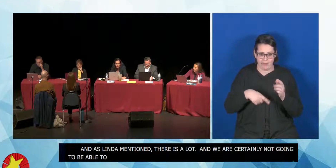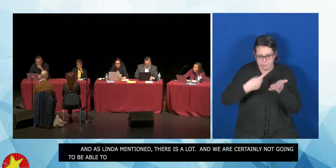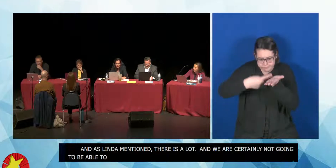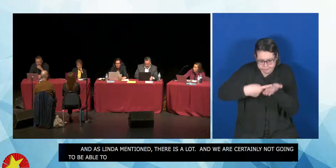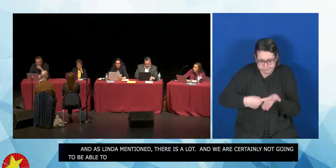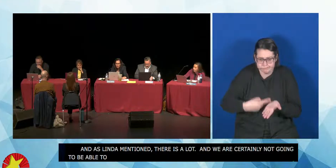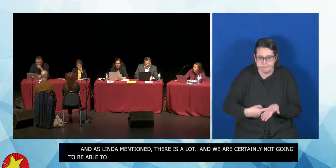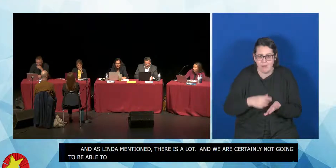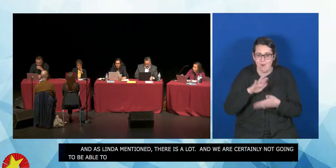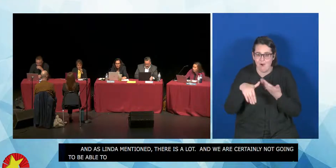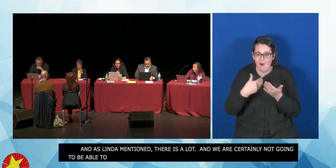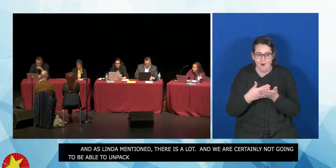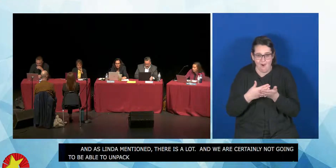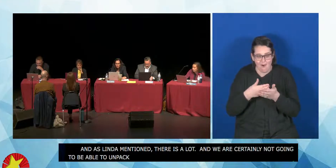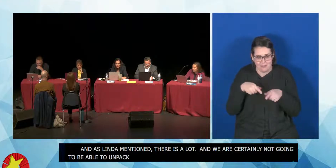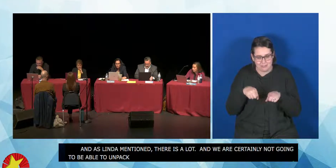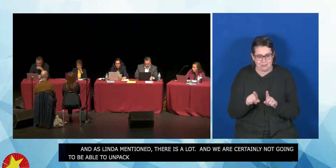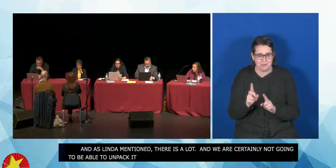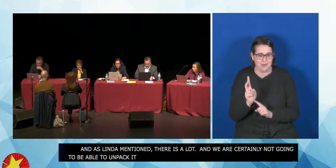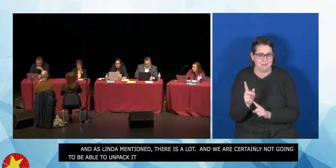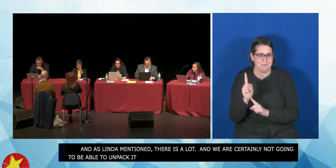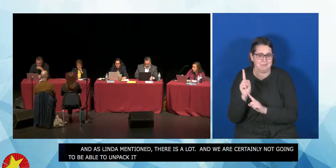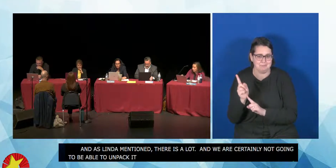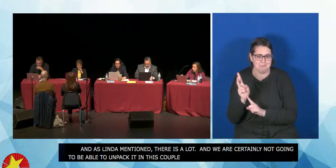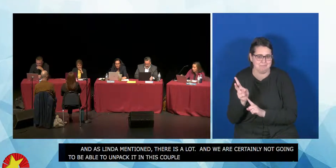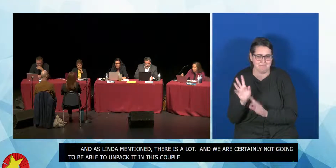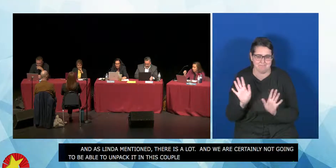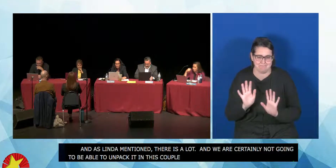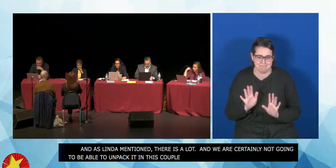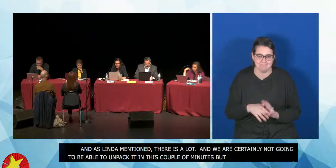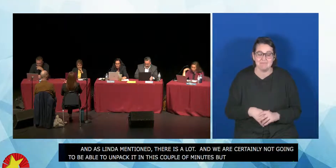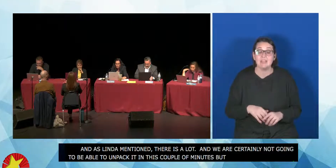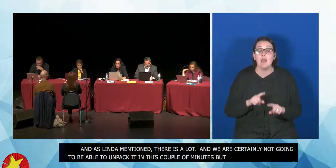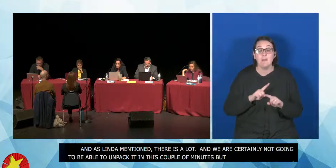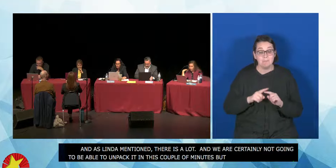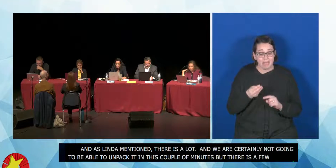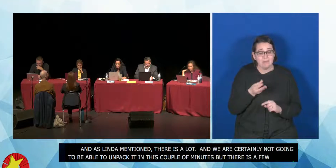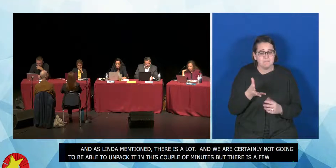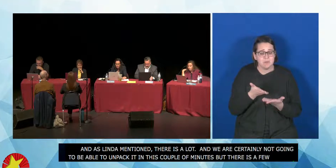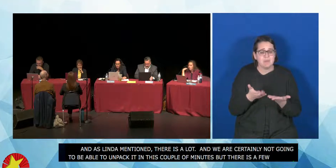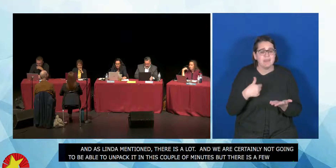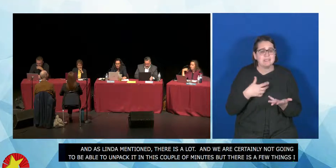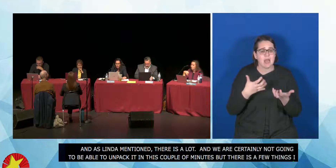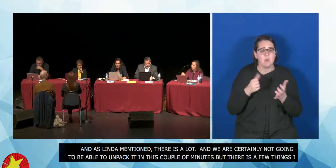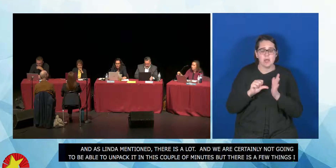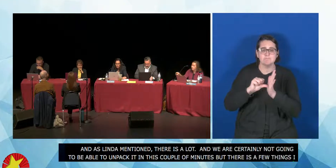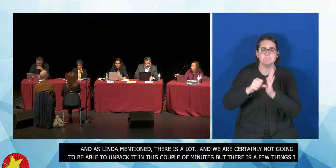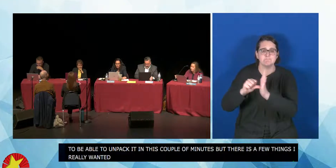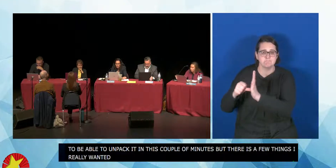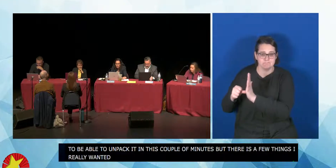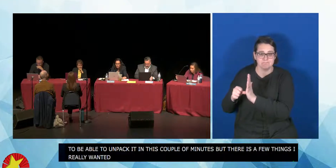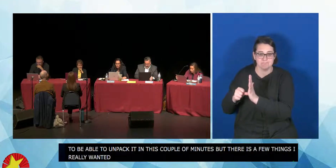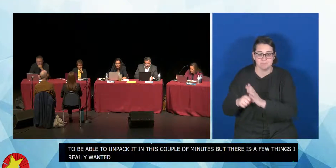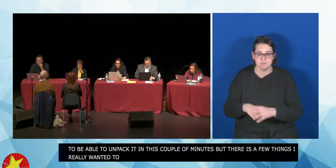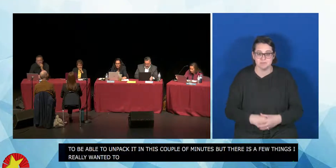minutes. But there are a few things that I really wanted to pinpoint and highlight for you.